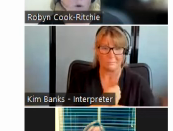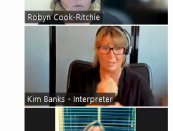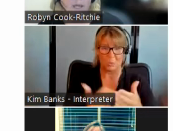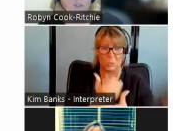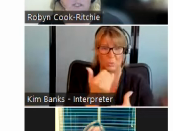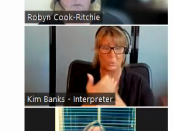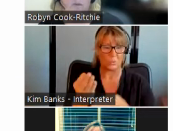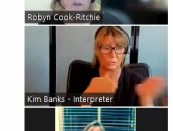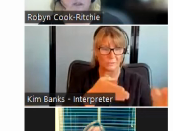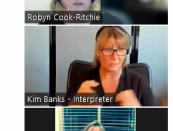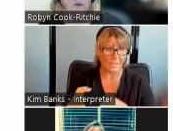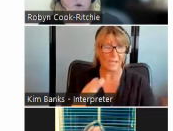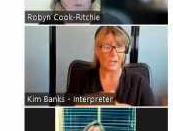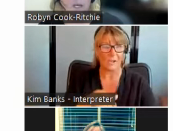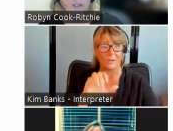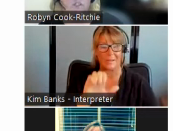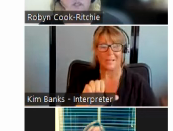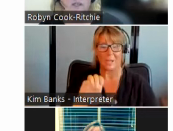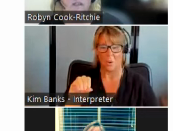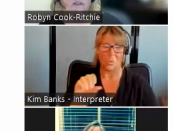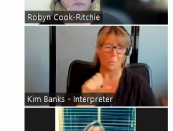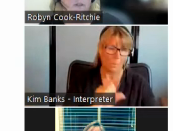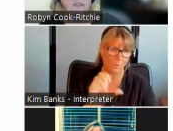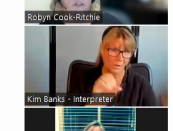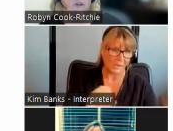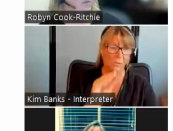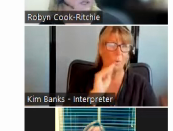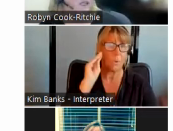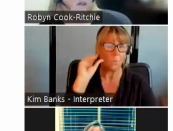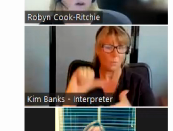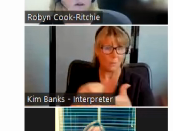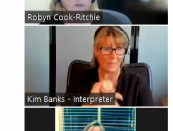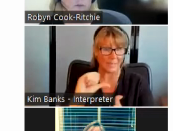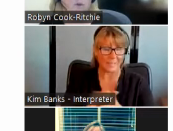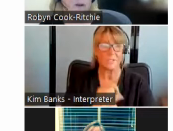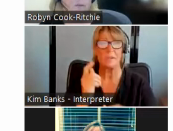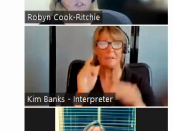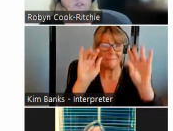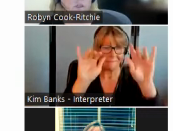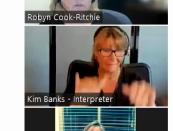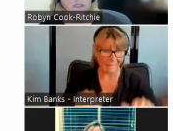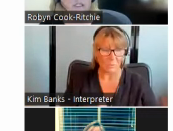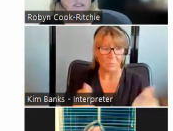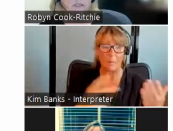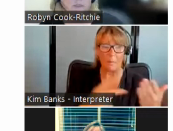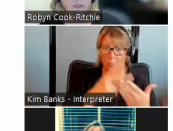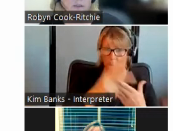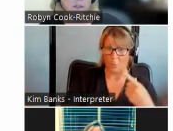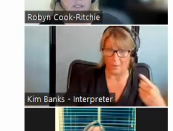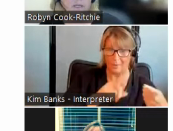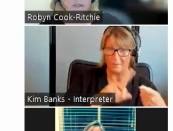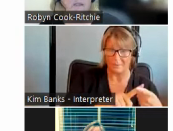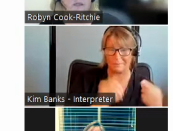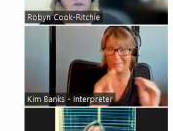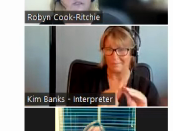EO homepage, the Employment Ontario homepage. And the fields that you're completing are the program, which is obviously going to be